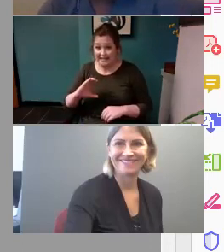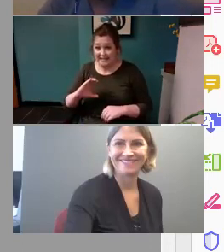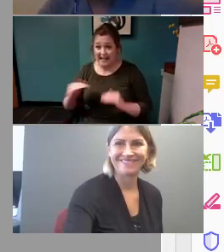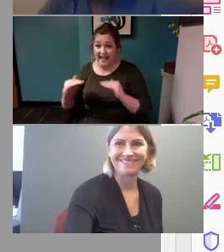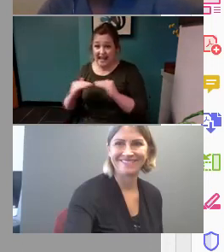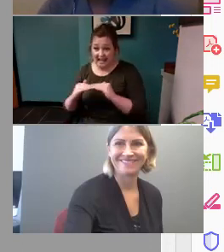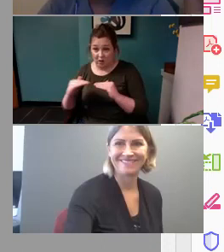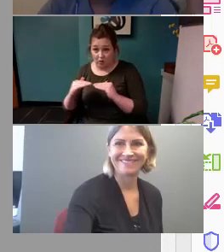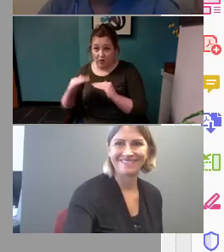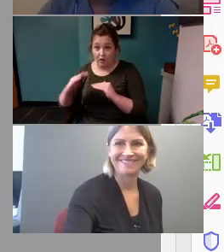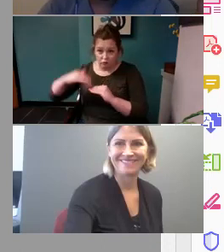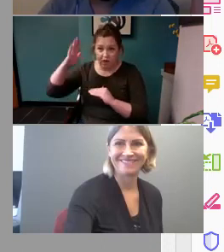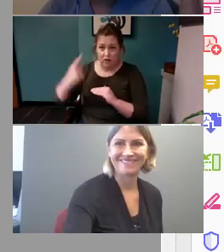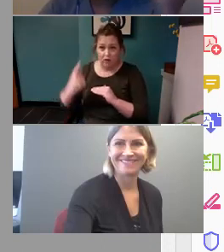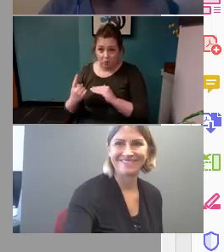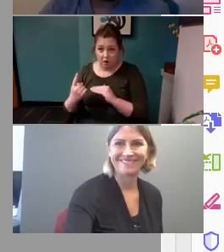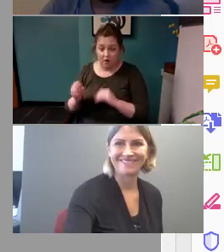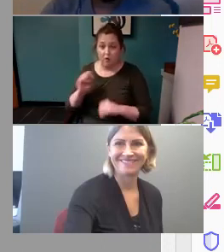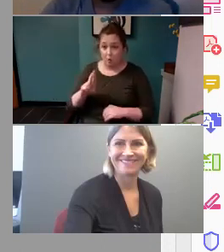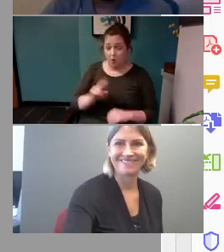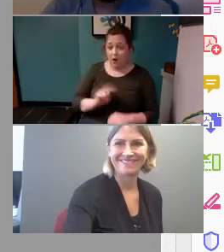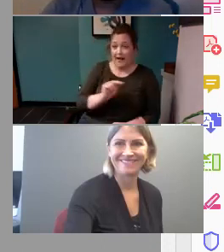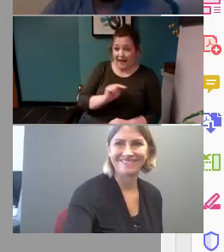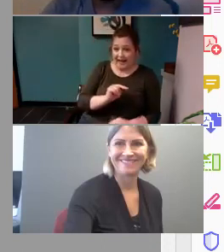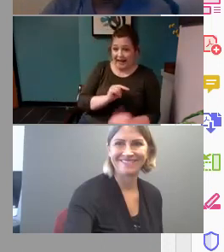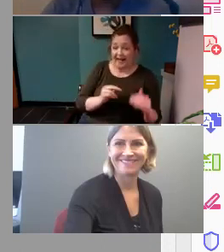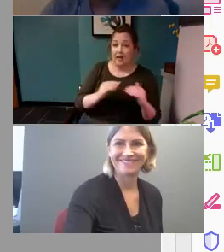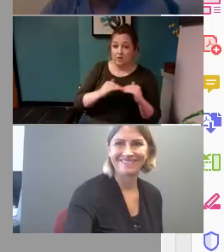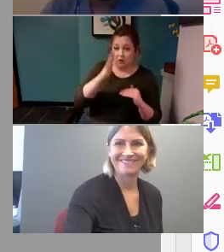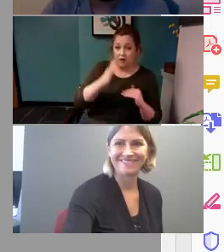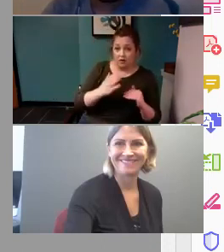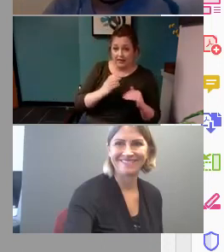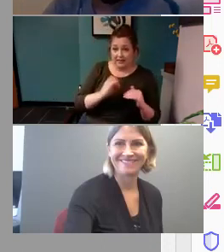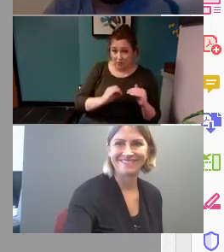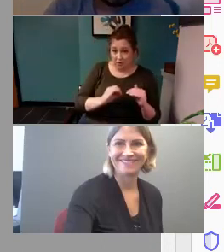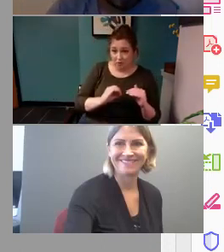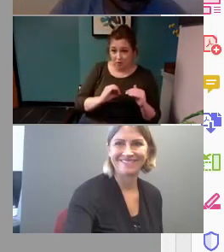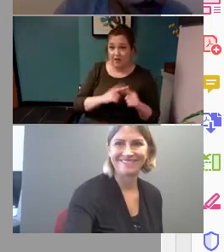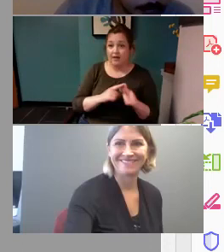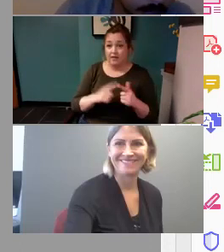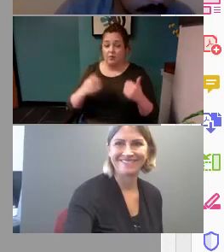n greater than 0, does we have t of n equals to n log n.